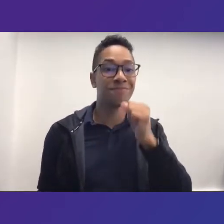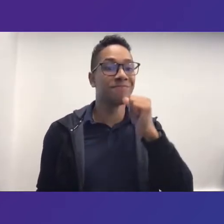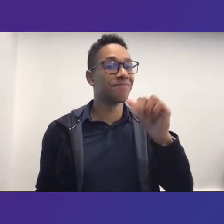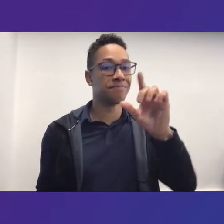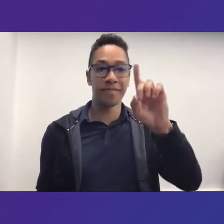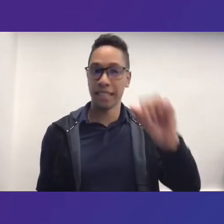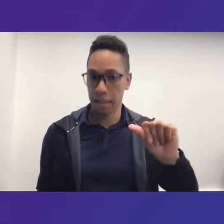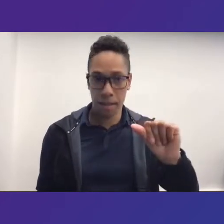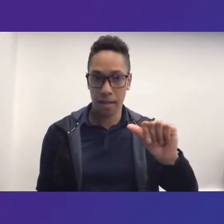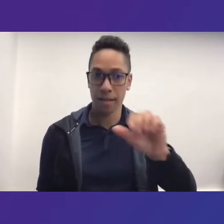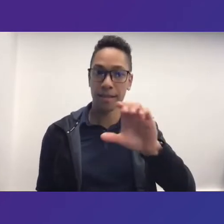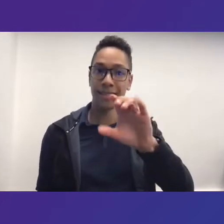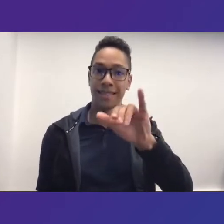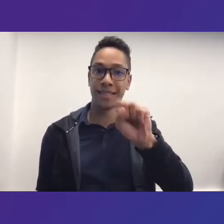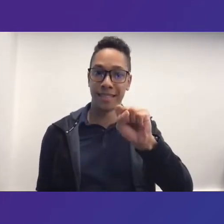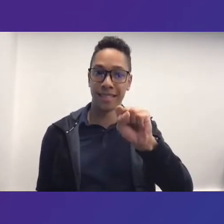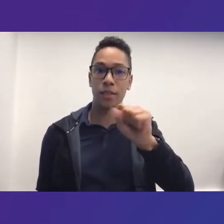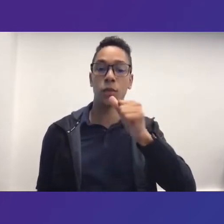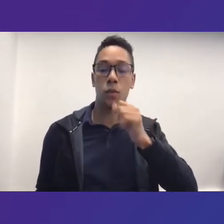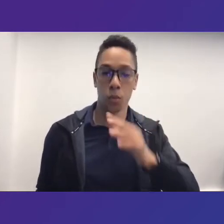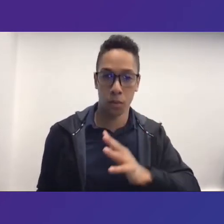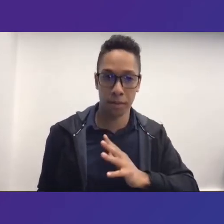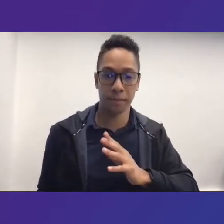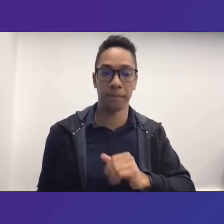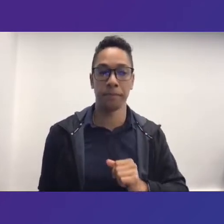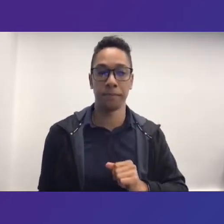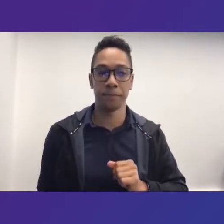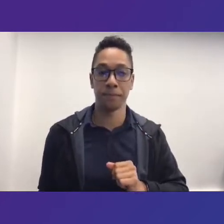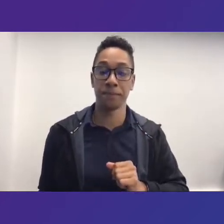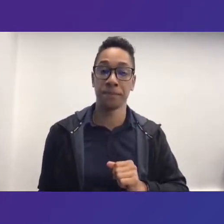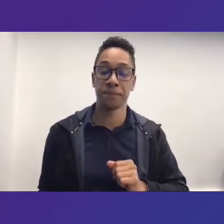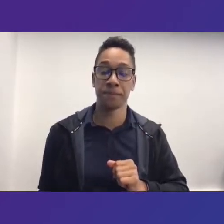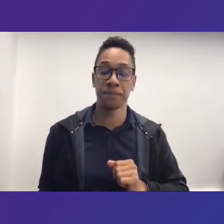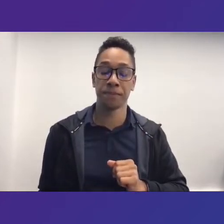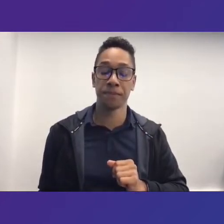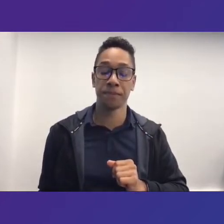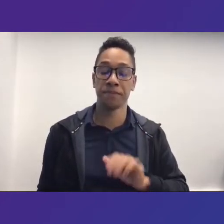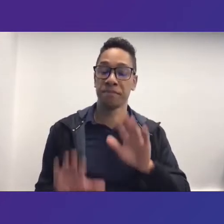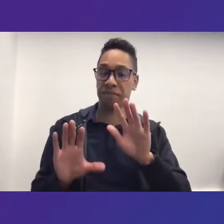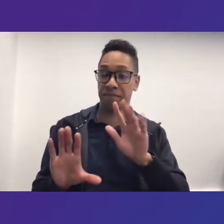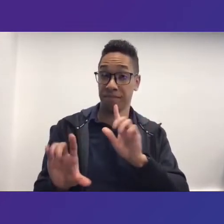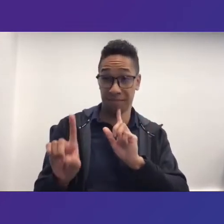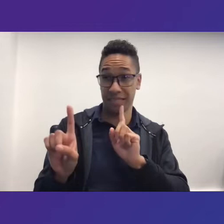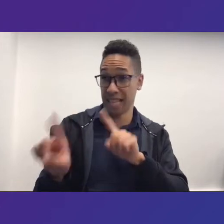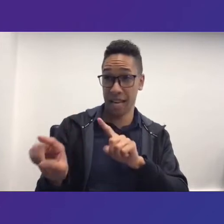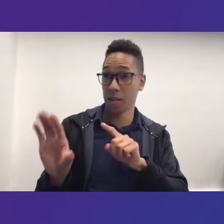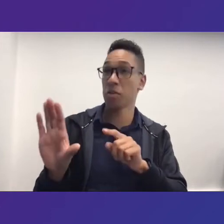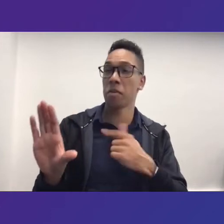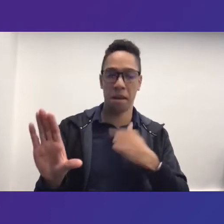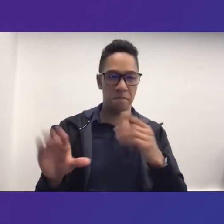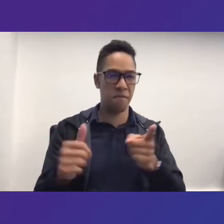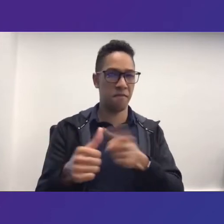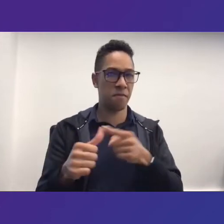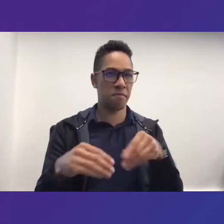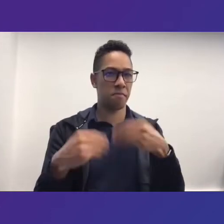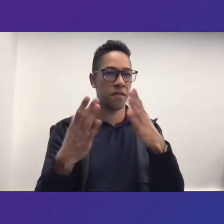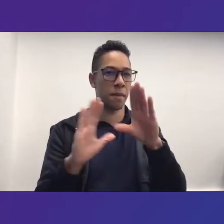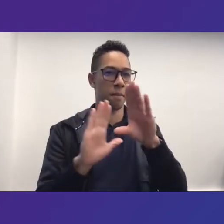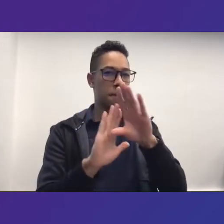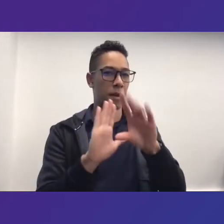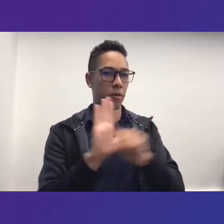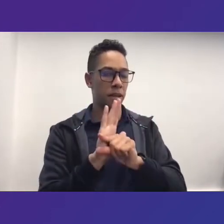cisgender woman. In order to answer your question, I'm just going to give a little bit of a background